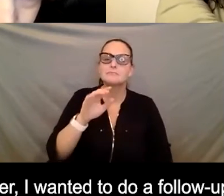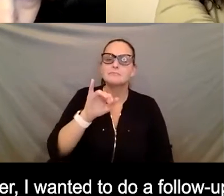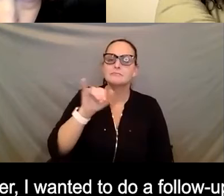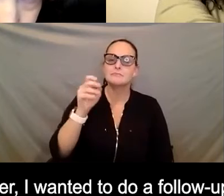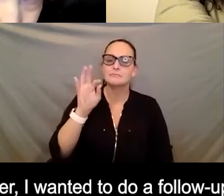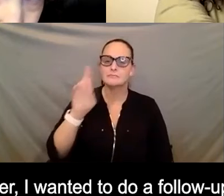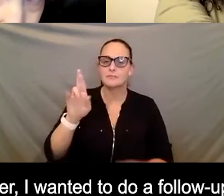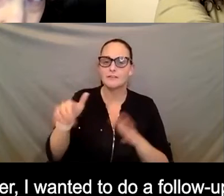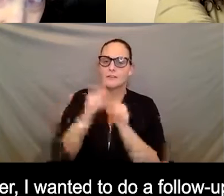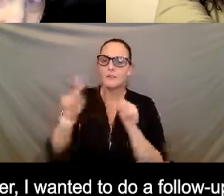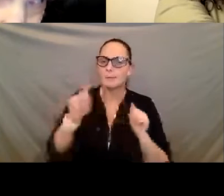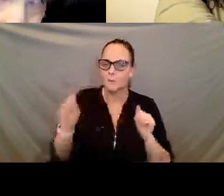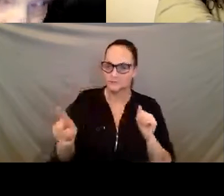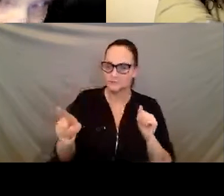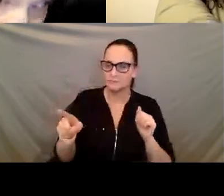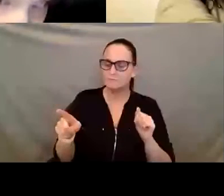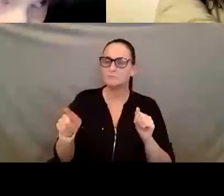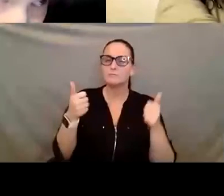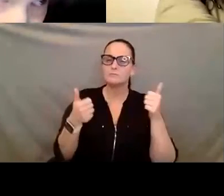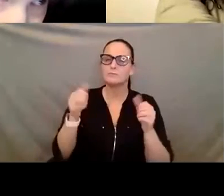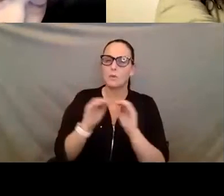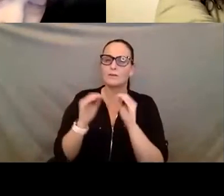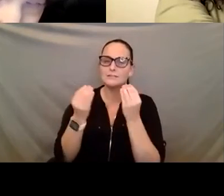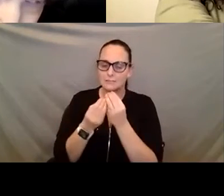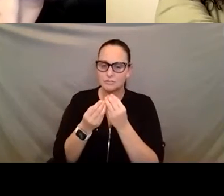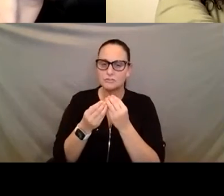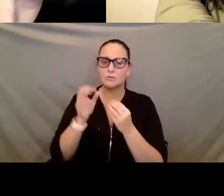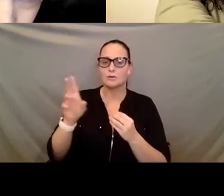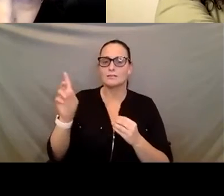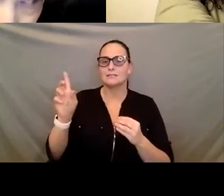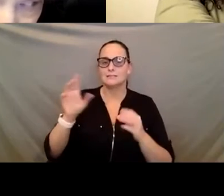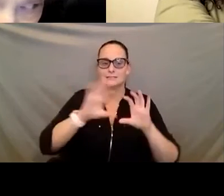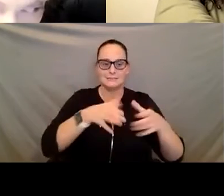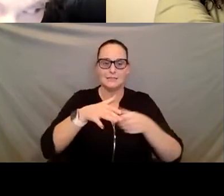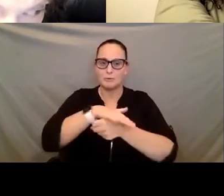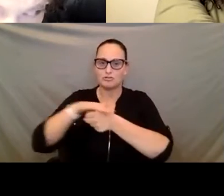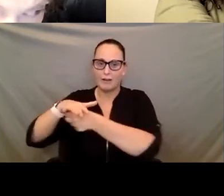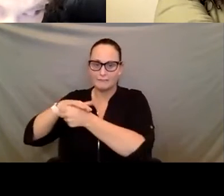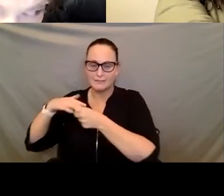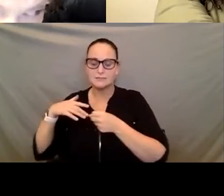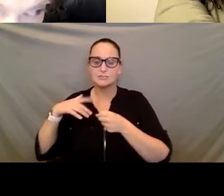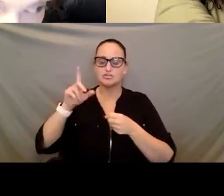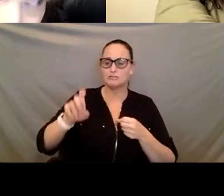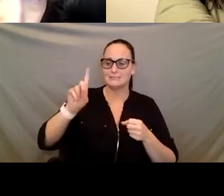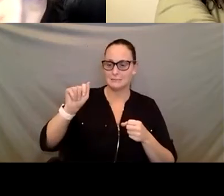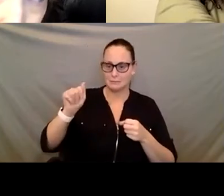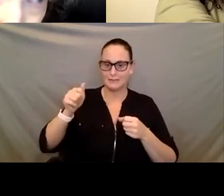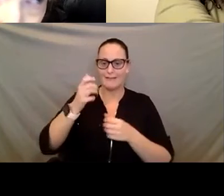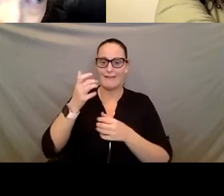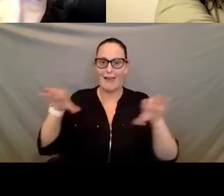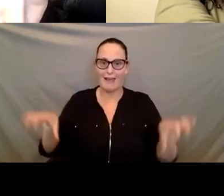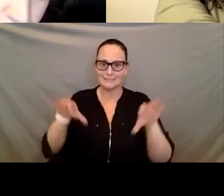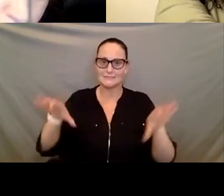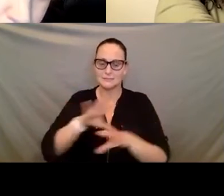follow-up question with you. What organizations or demographics should disabled activists be engaging with